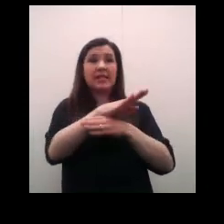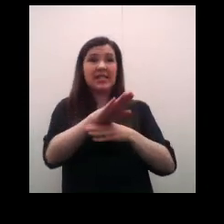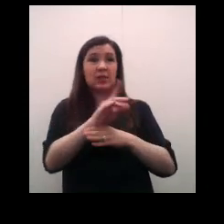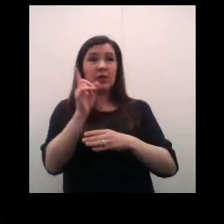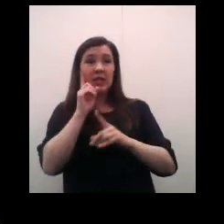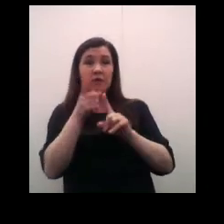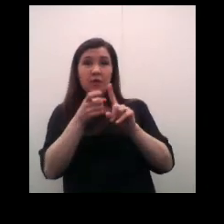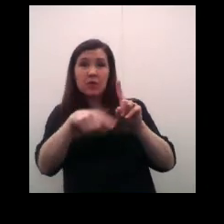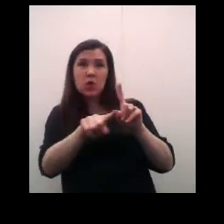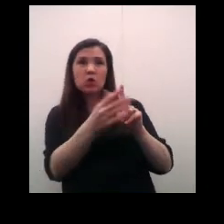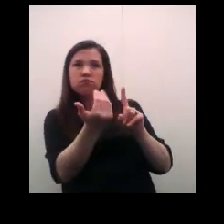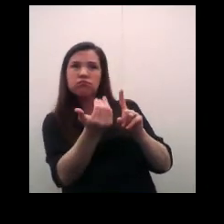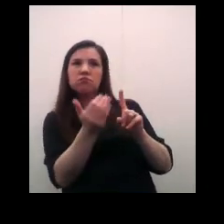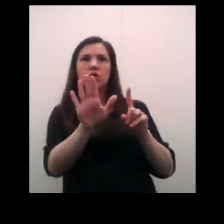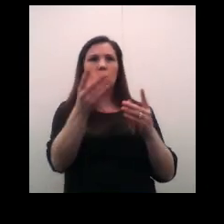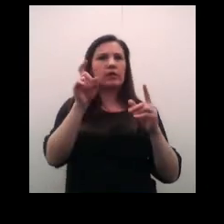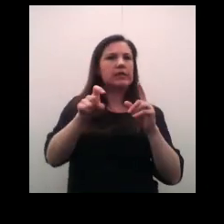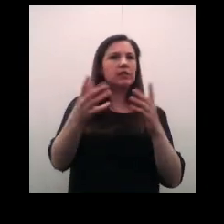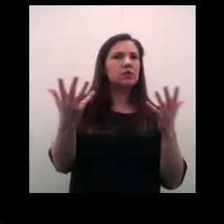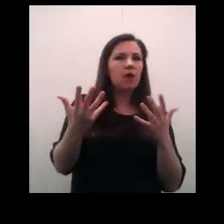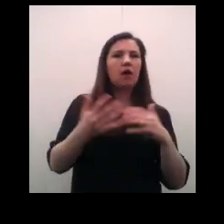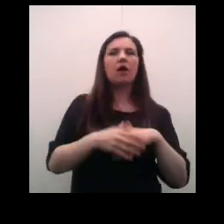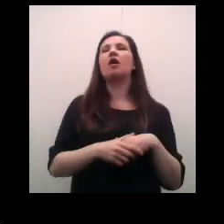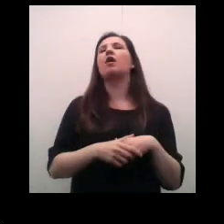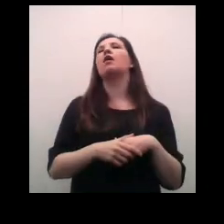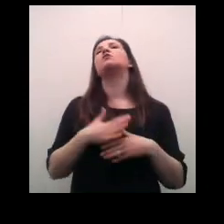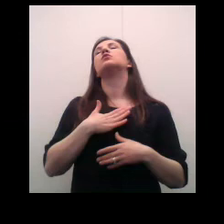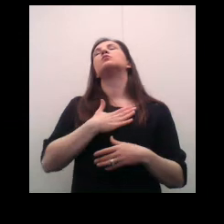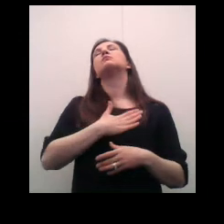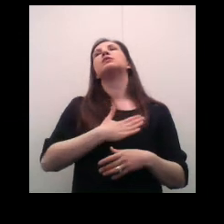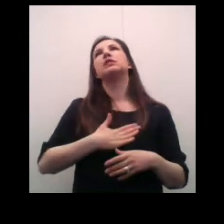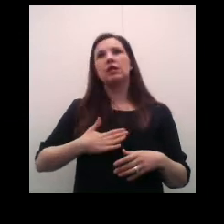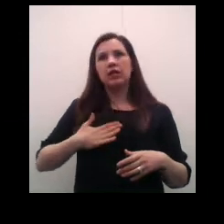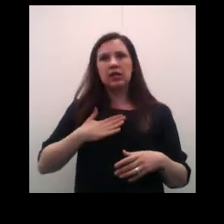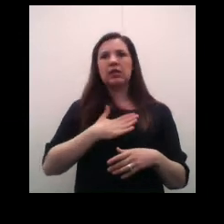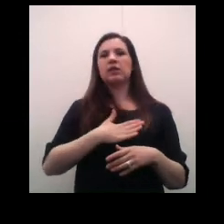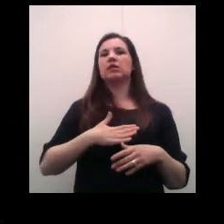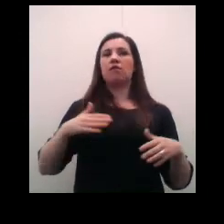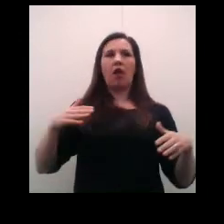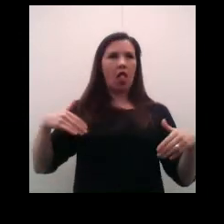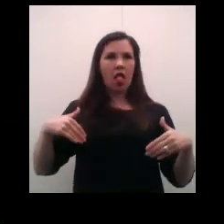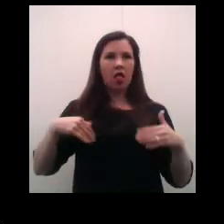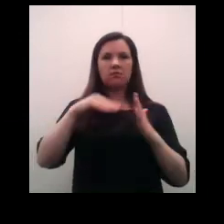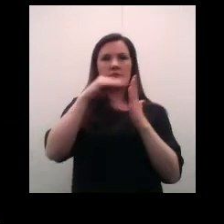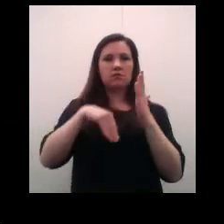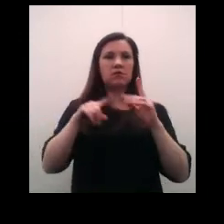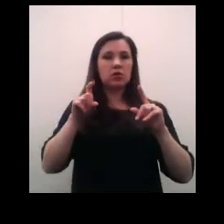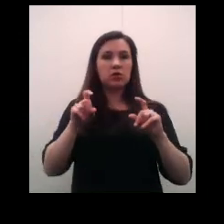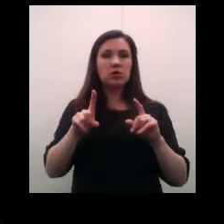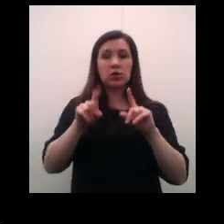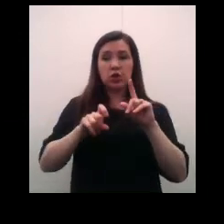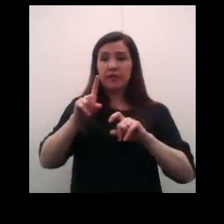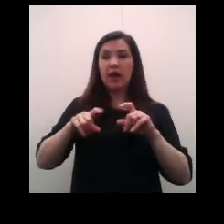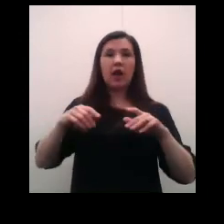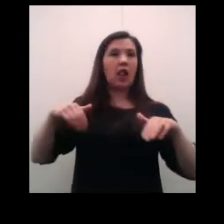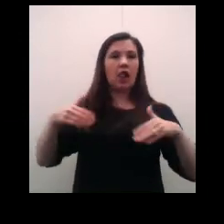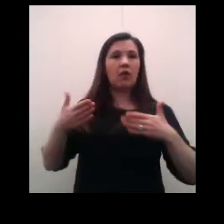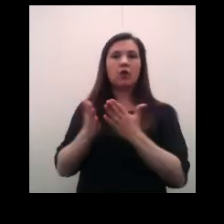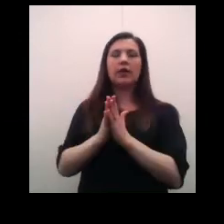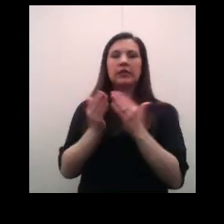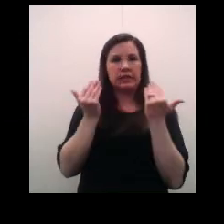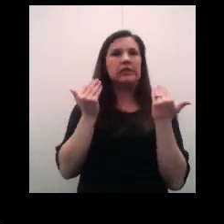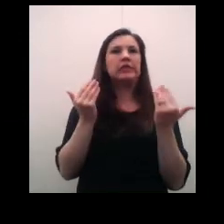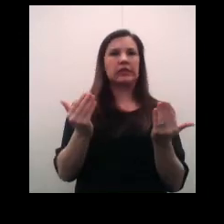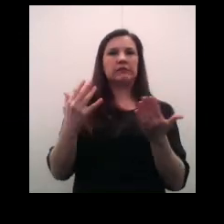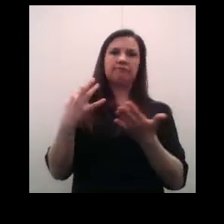from you and we find out what your needs are. So please, if you have not completed the survey or not even requested it, please request